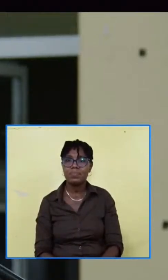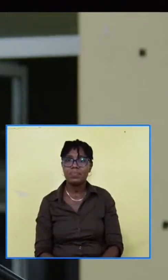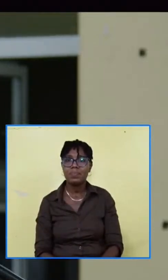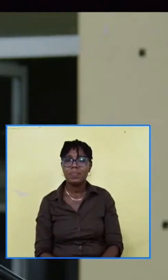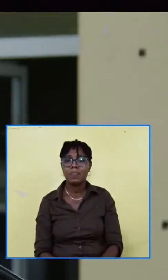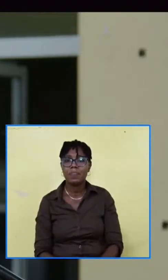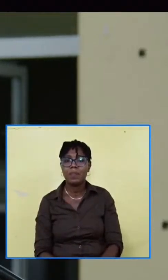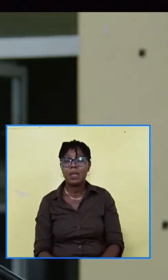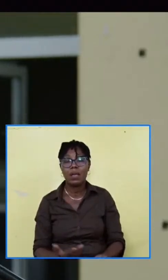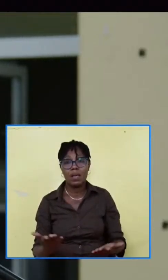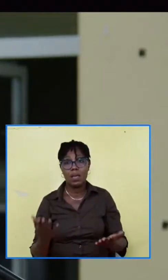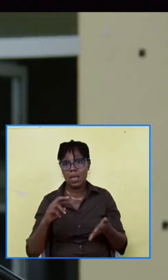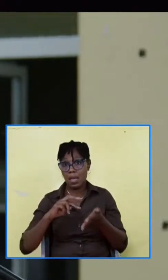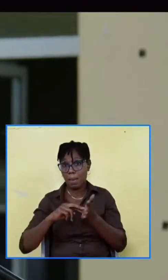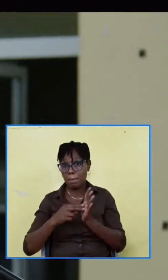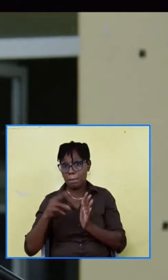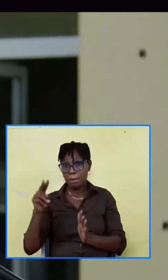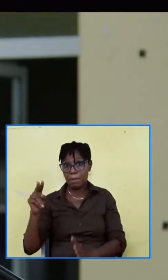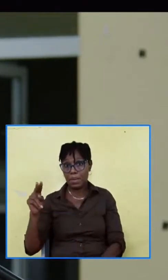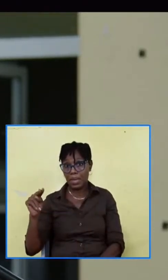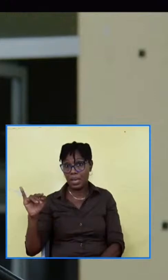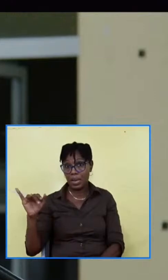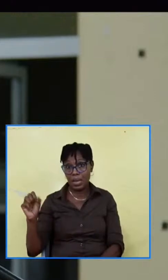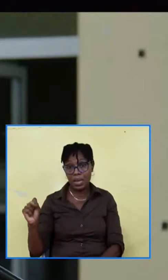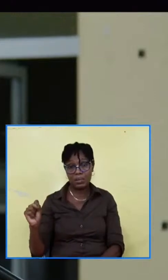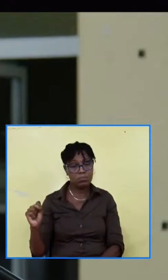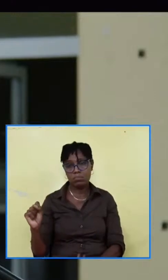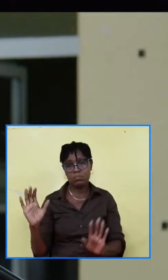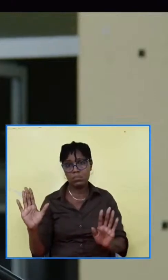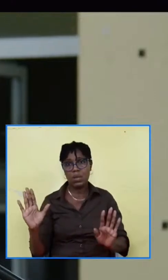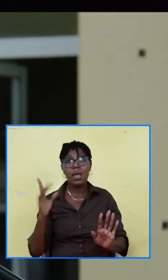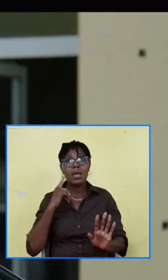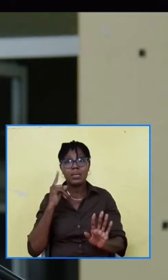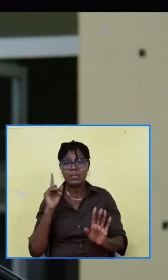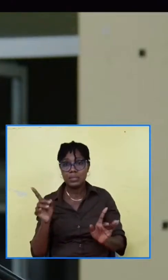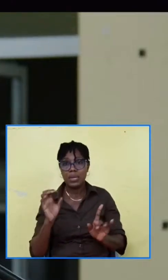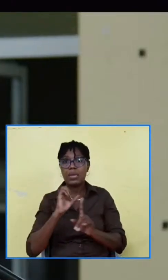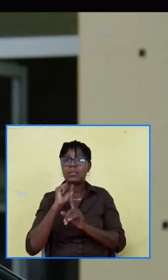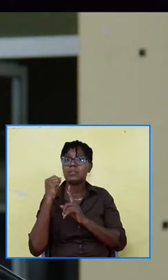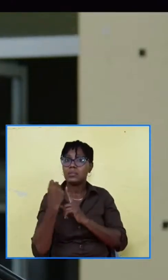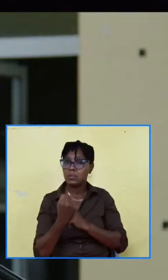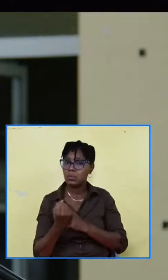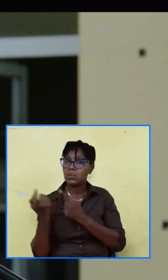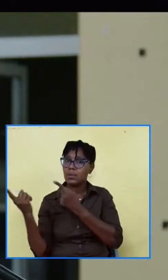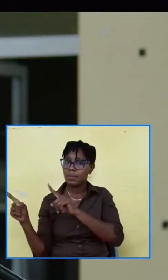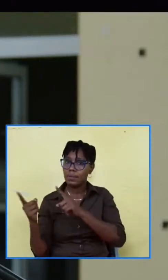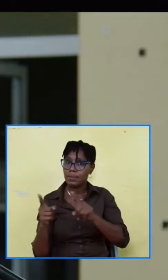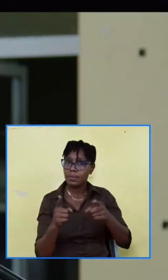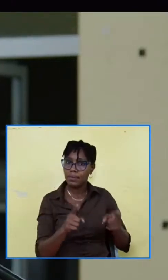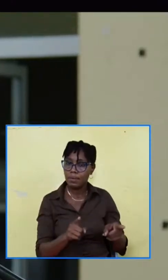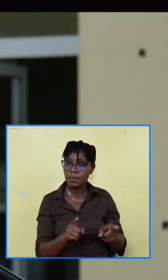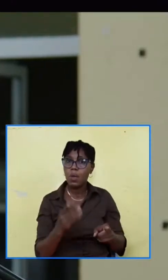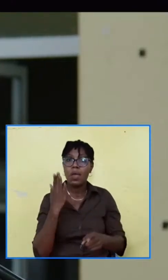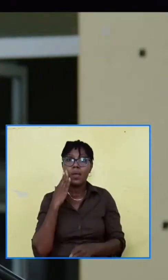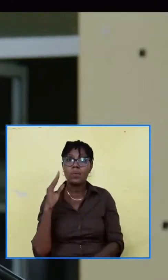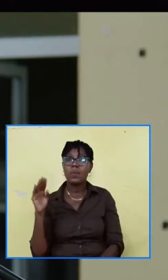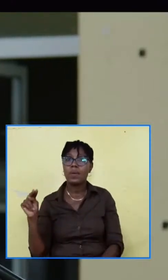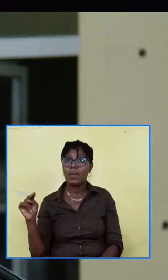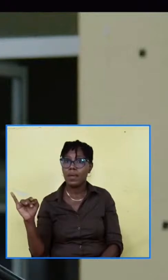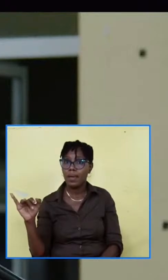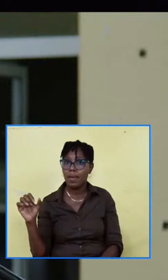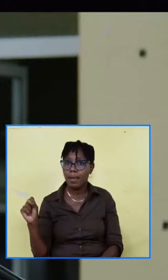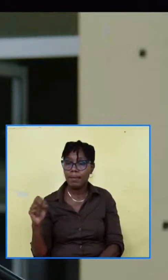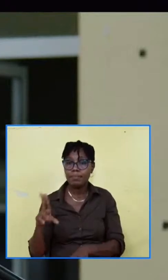I don't mean the NIS, don't misunderstand me. I'm saying that a situation is created, and I know NIS normally,